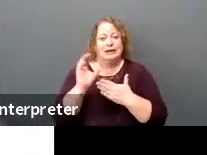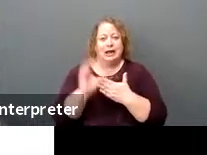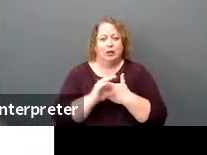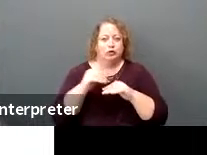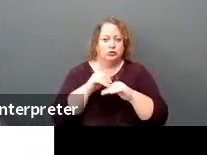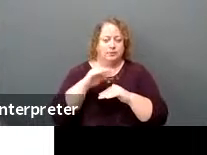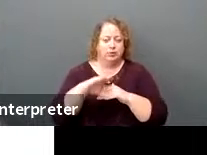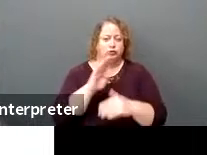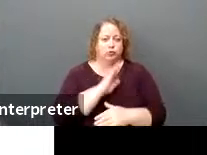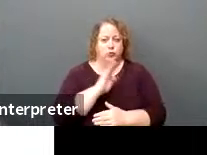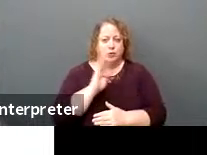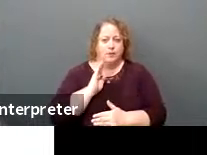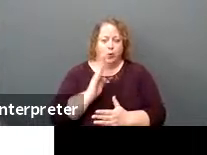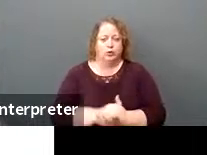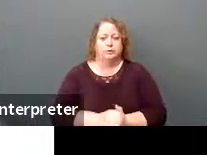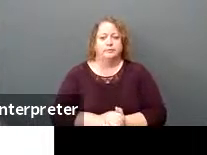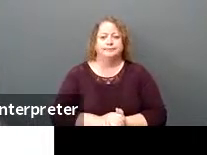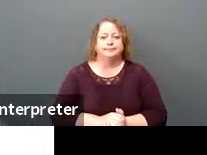board.